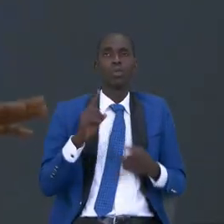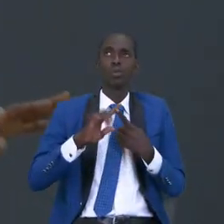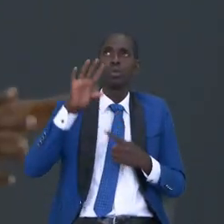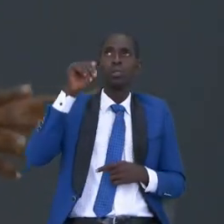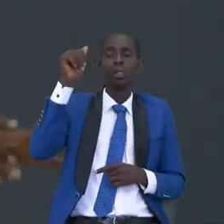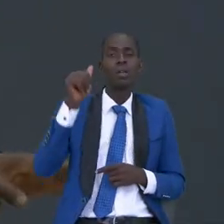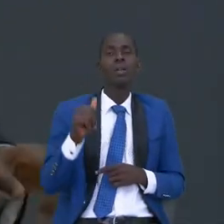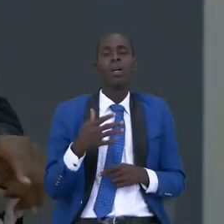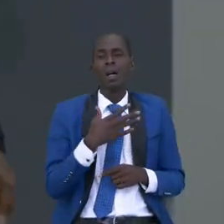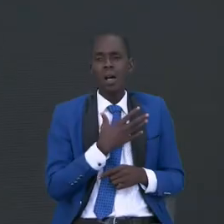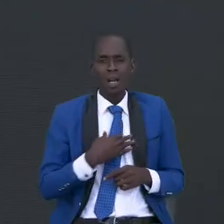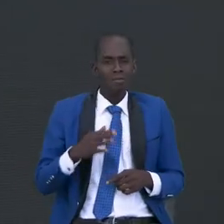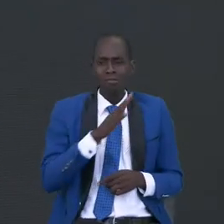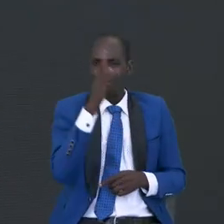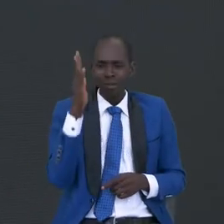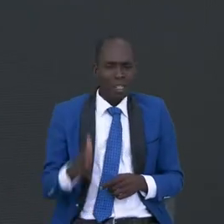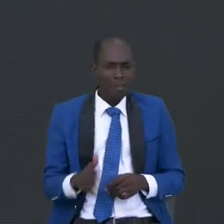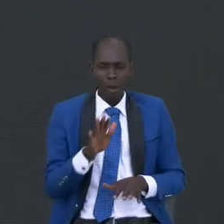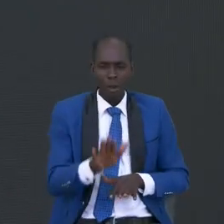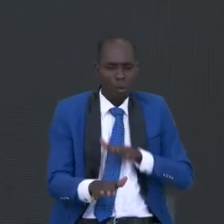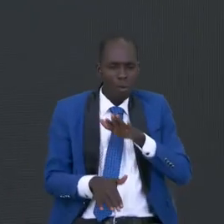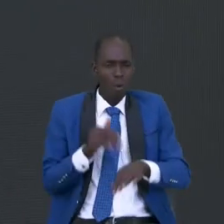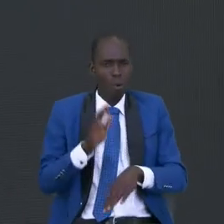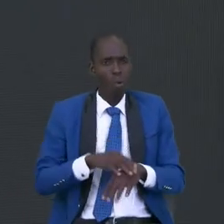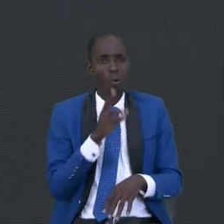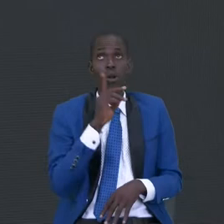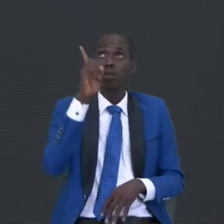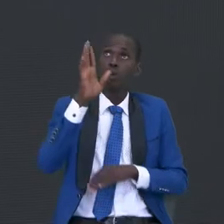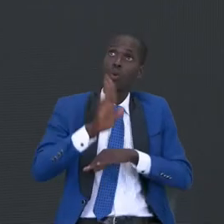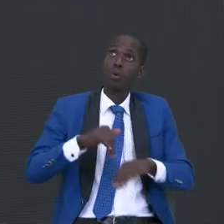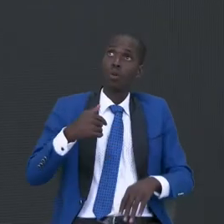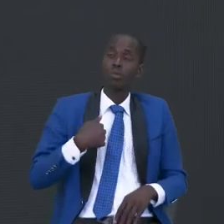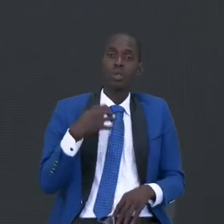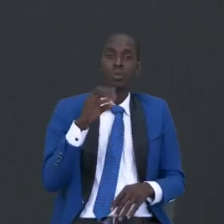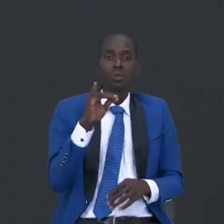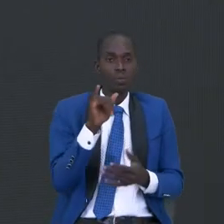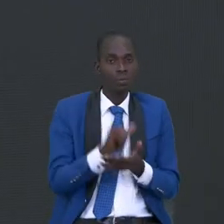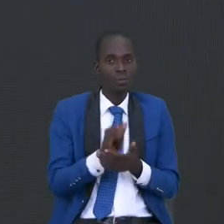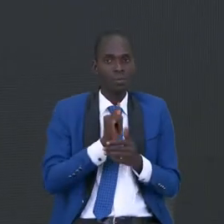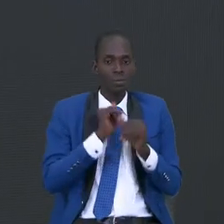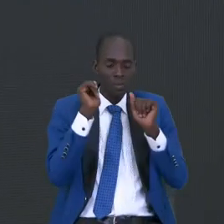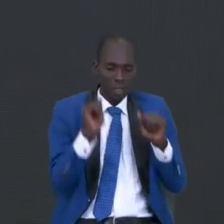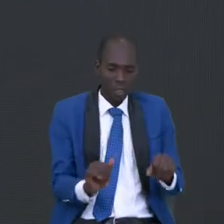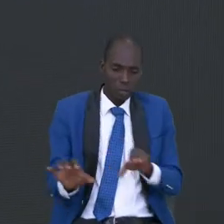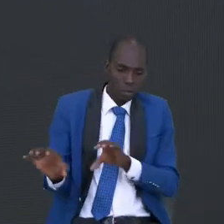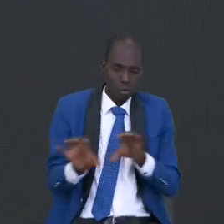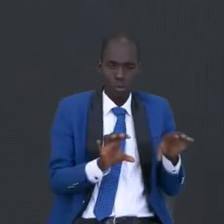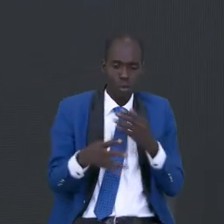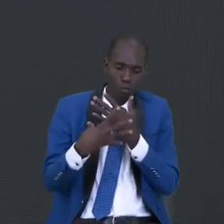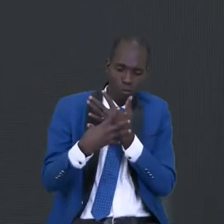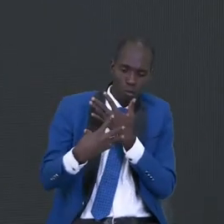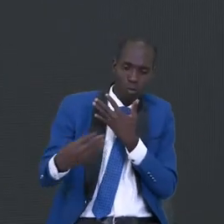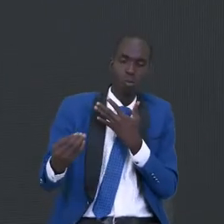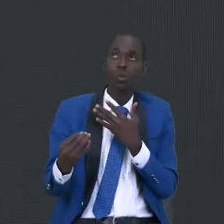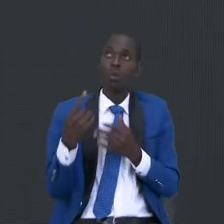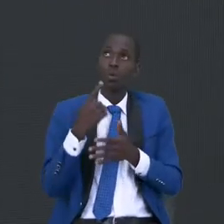I've never walked on the water, and you called me so that I can replicate,